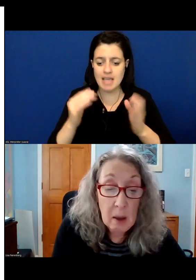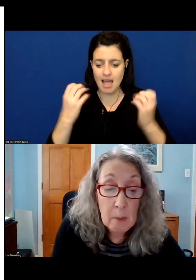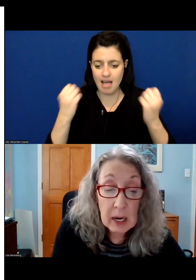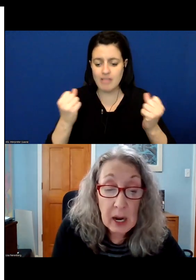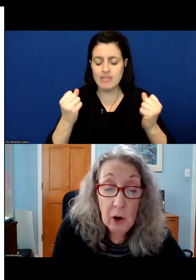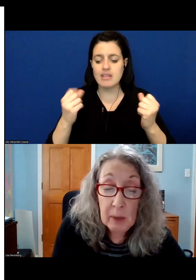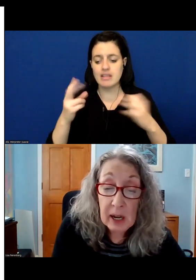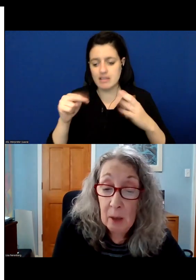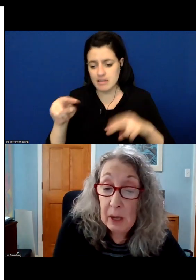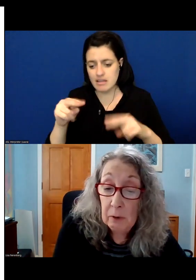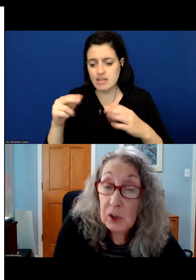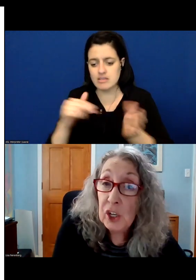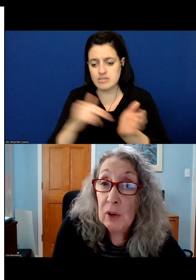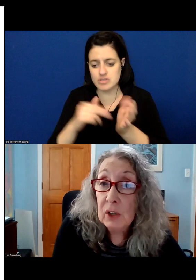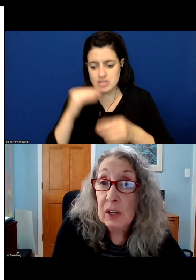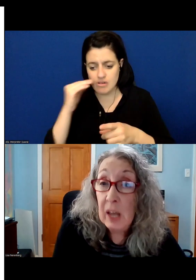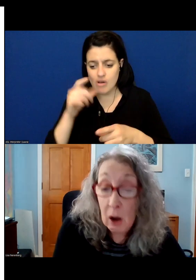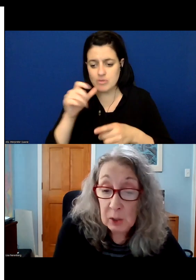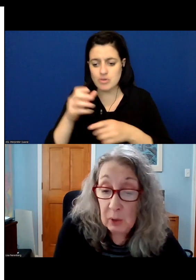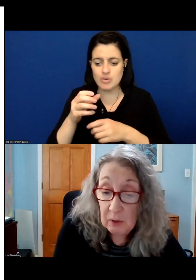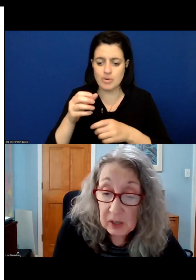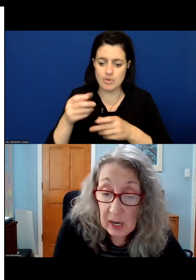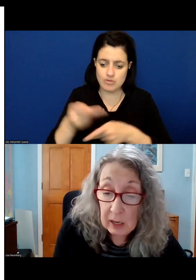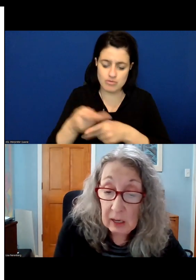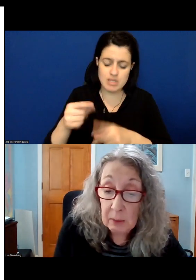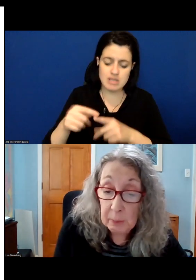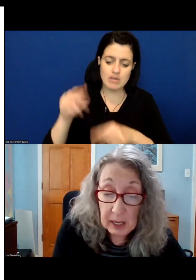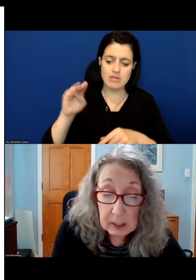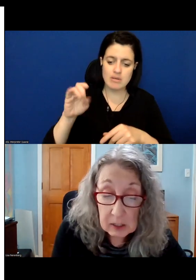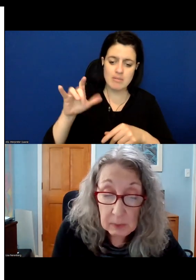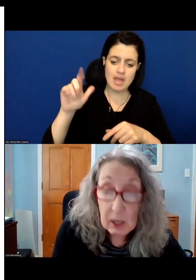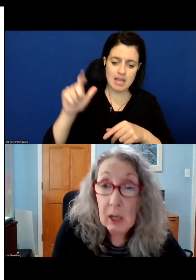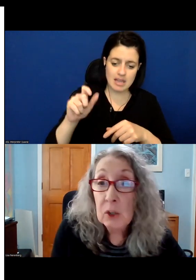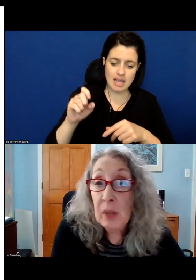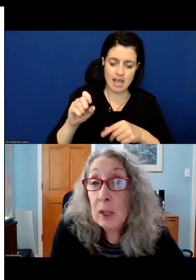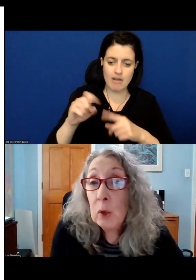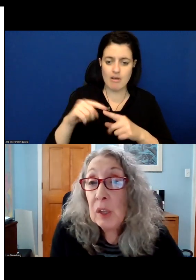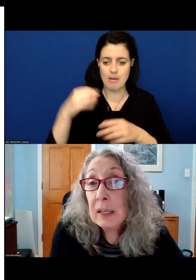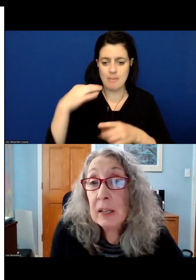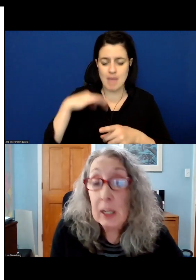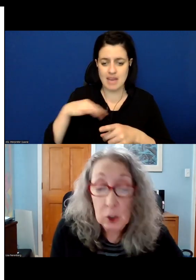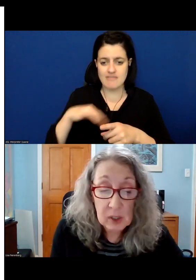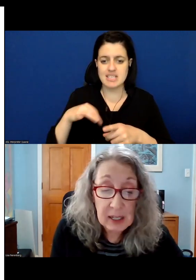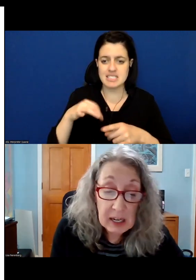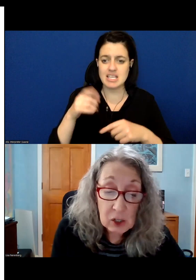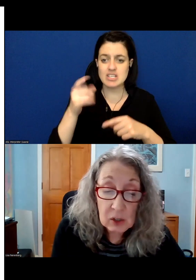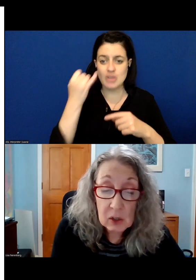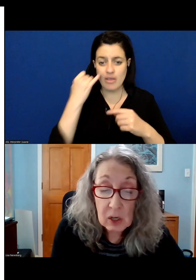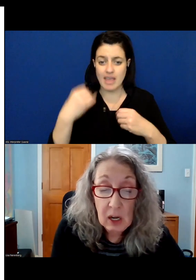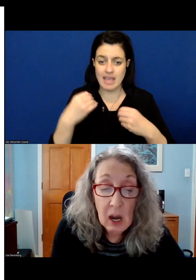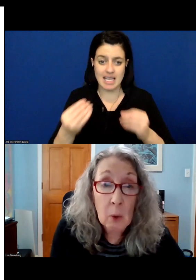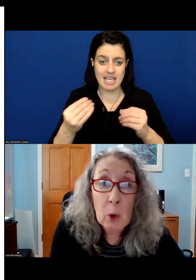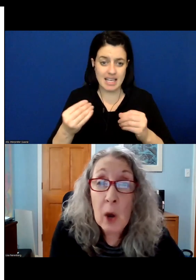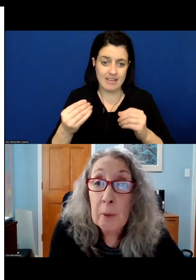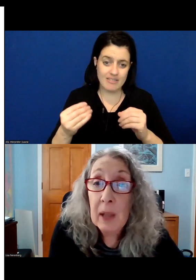serve Medicare and Medi-Cal beneficiaries, and they also investigate complaints. So they can do things like issue